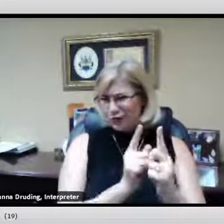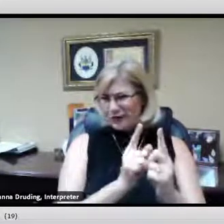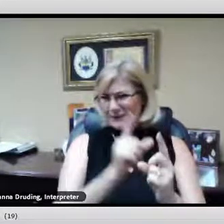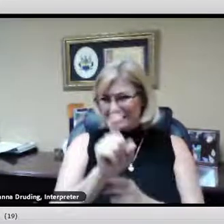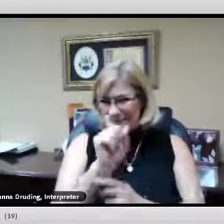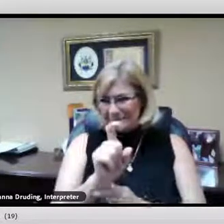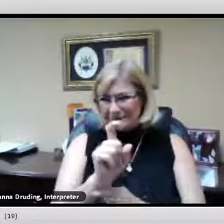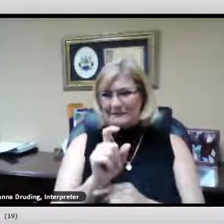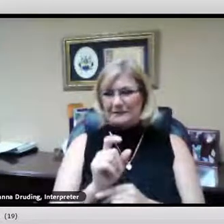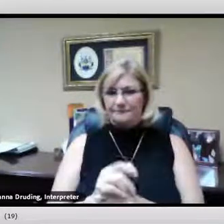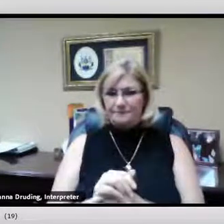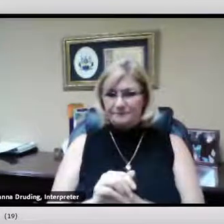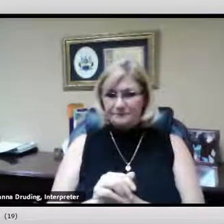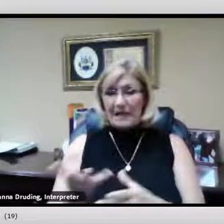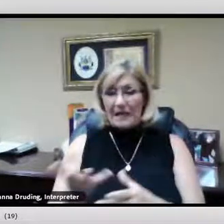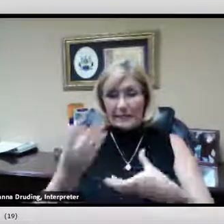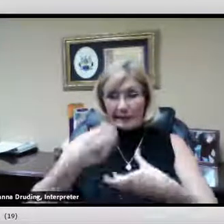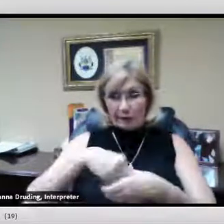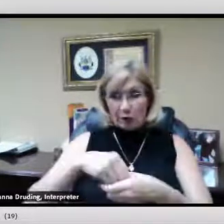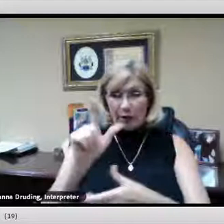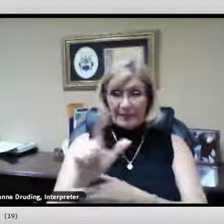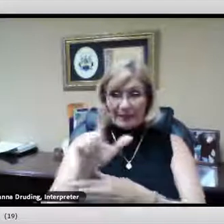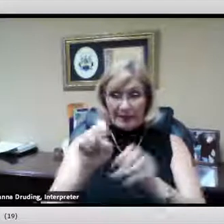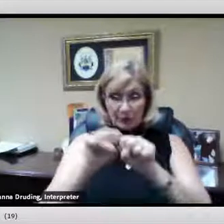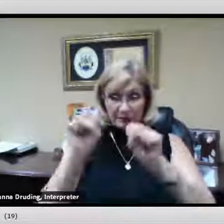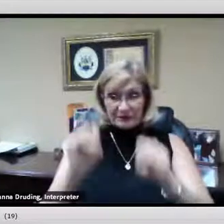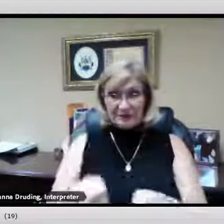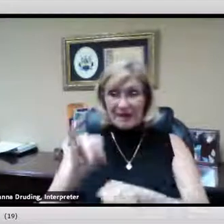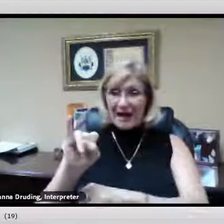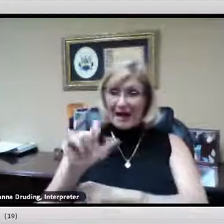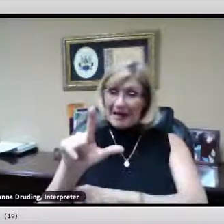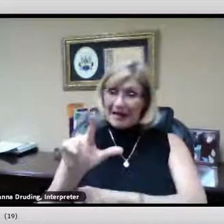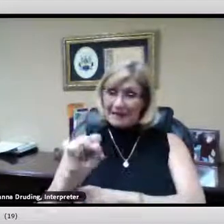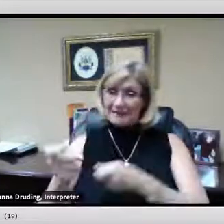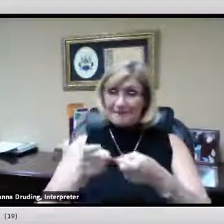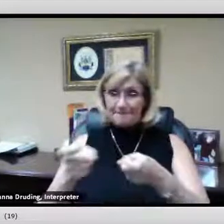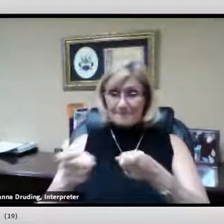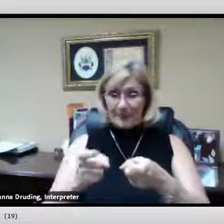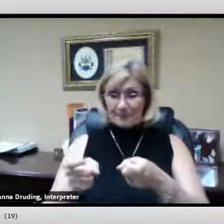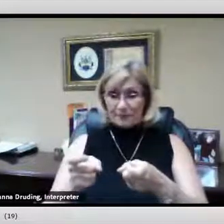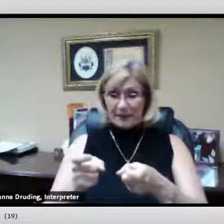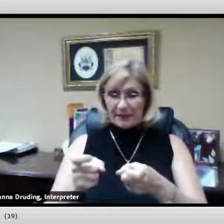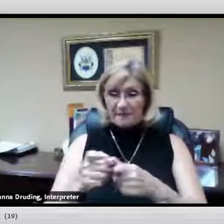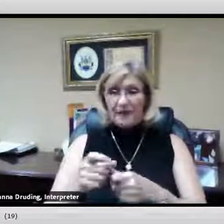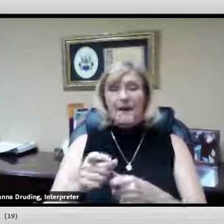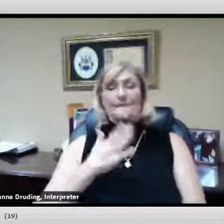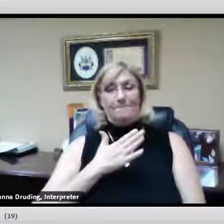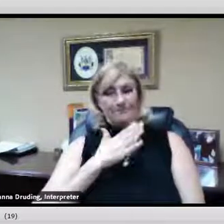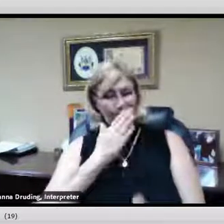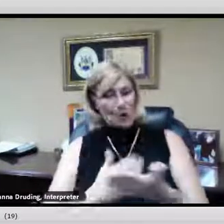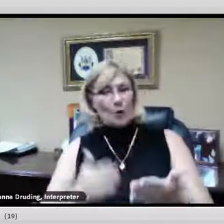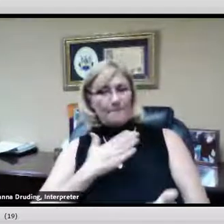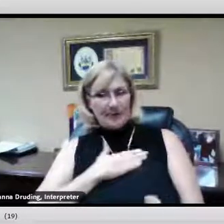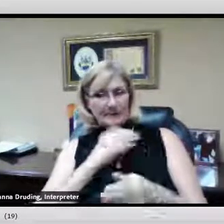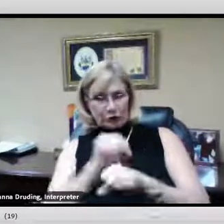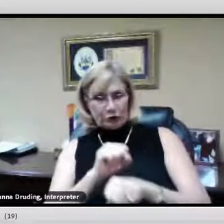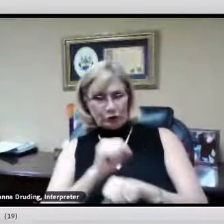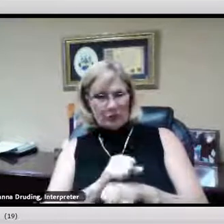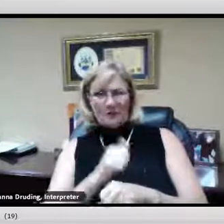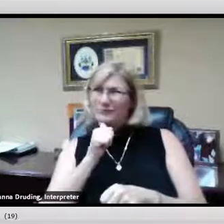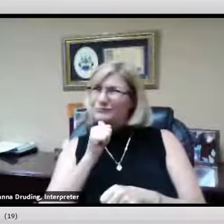basis. Integrated library system or ILS management definitely is part of my job. We haven't done any